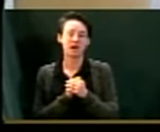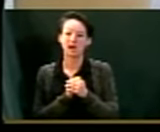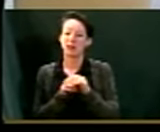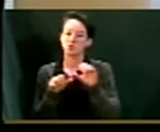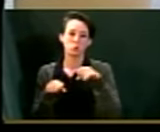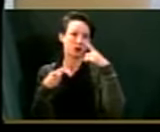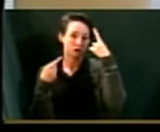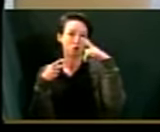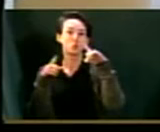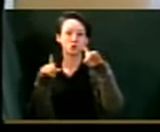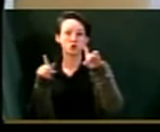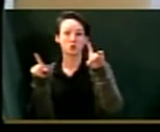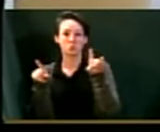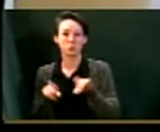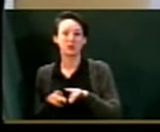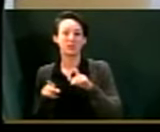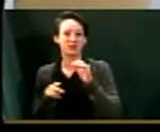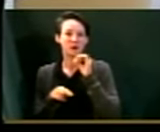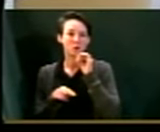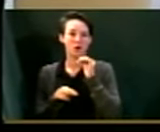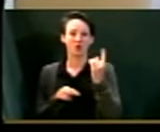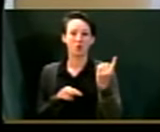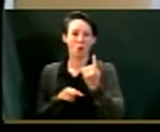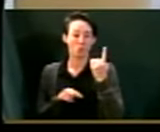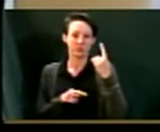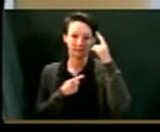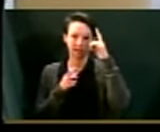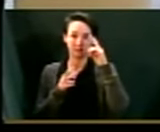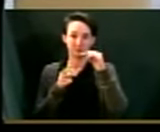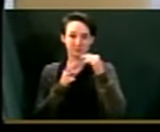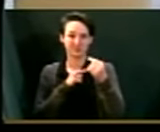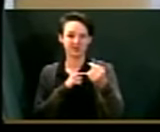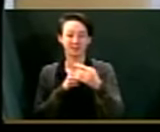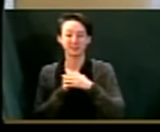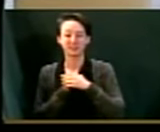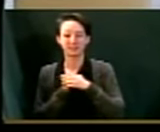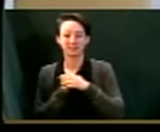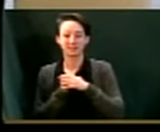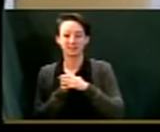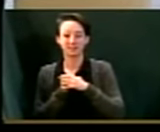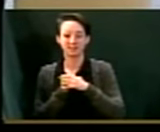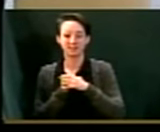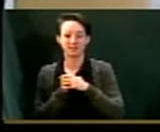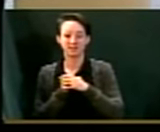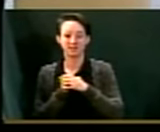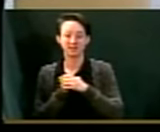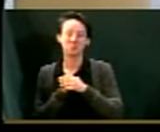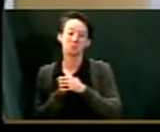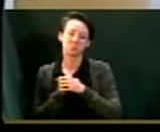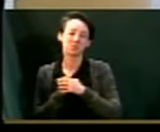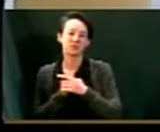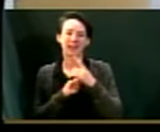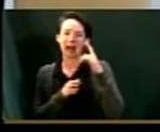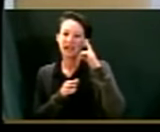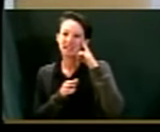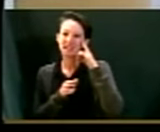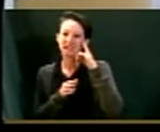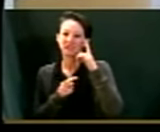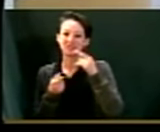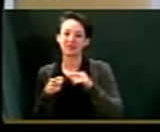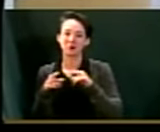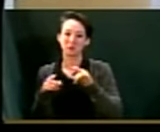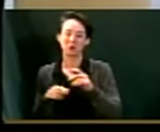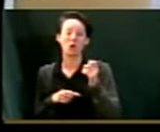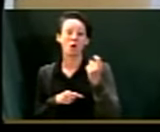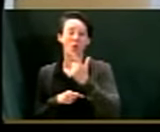you can agree to disagree, and I think that's what happened. I do think that all